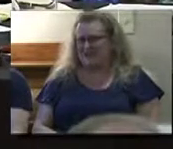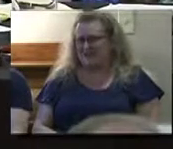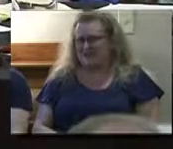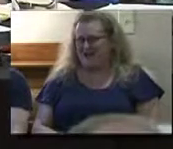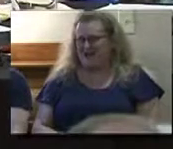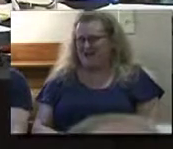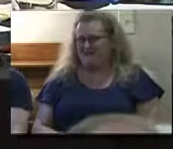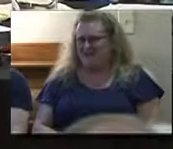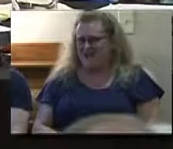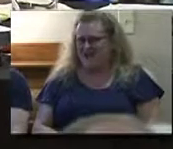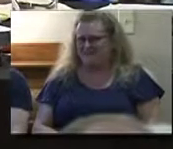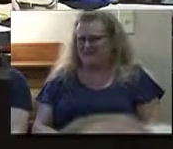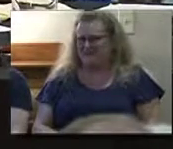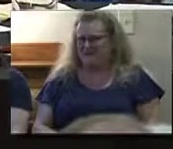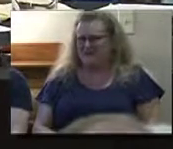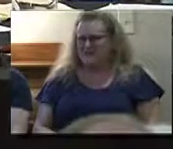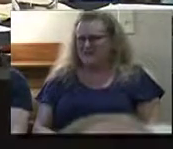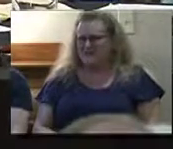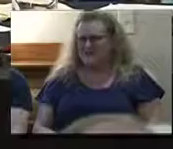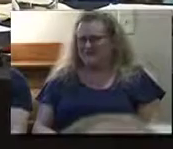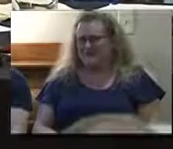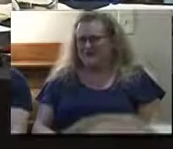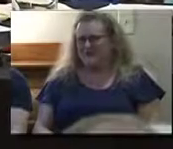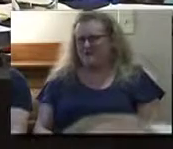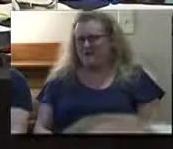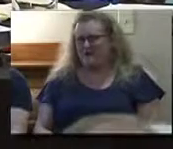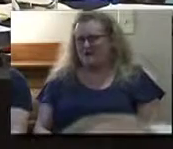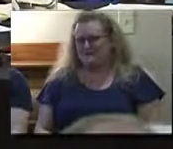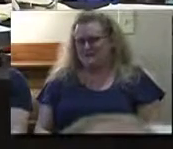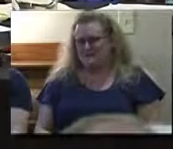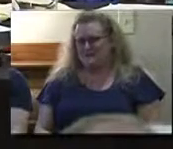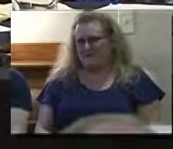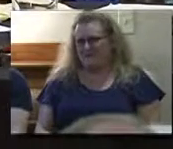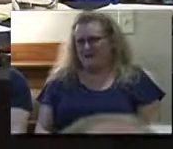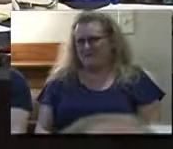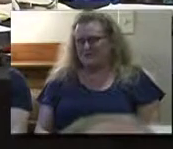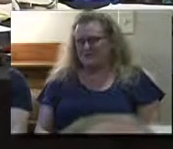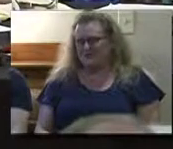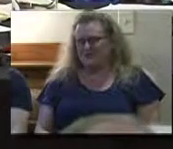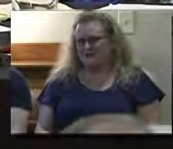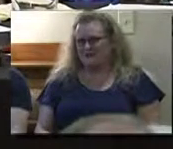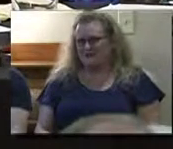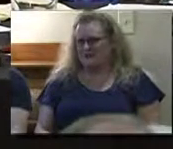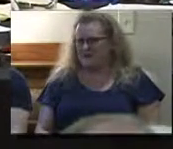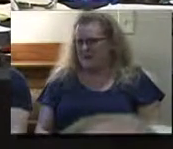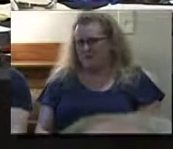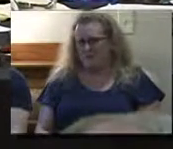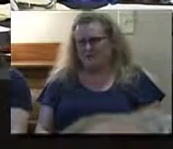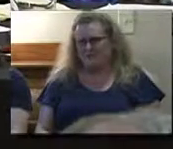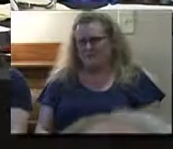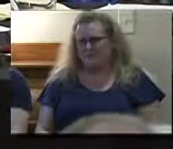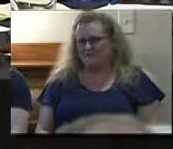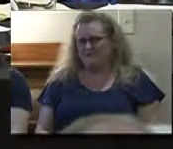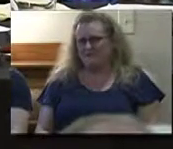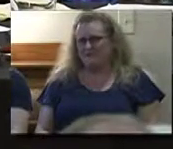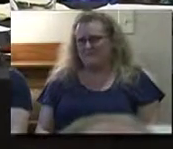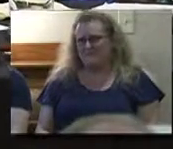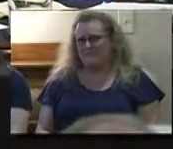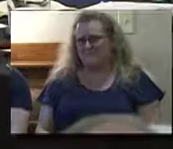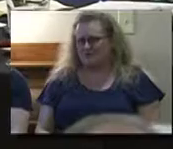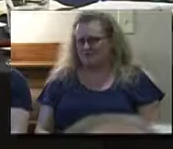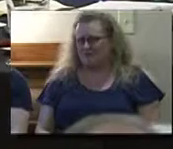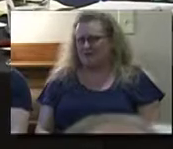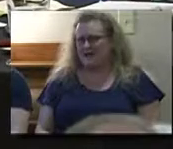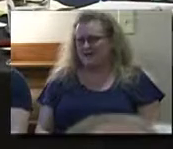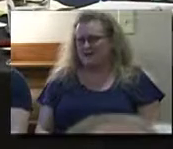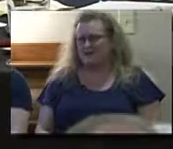it'd kill me. So no, I, you know, my foundation for English was weak, and I wanted to build it up and make